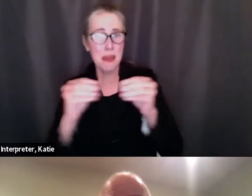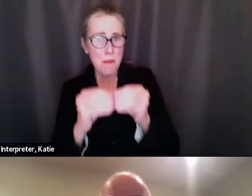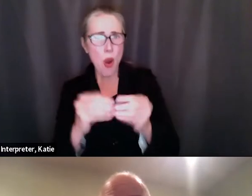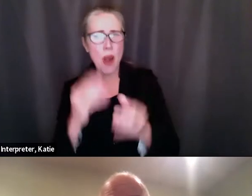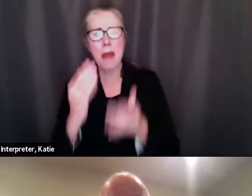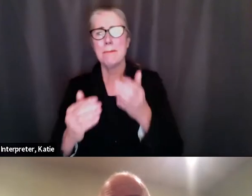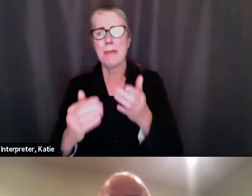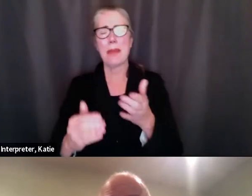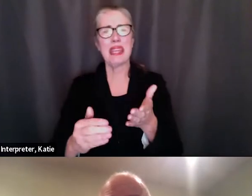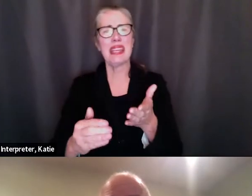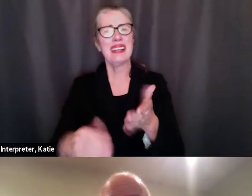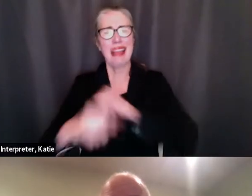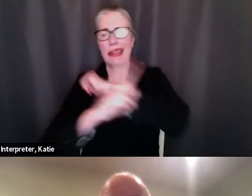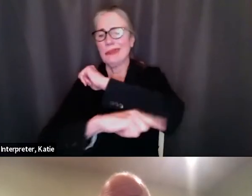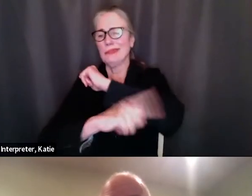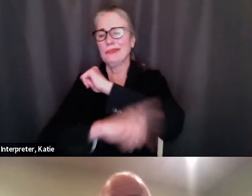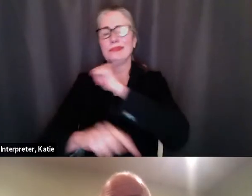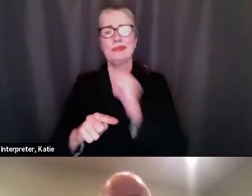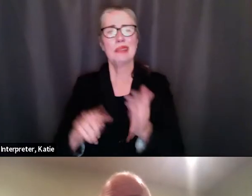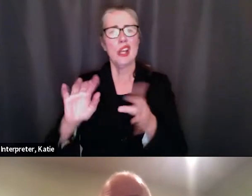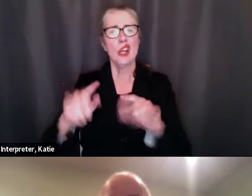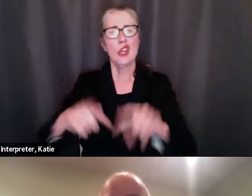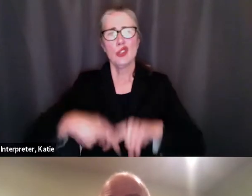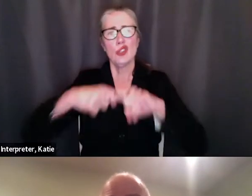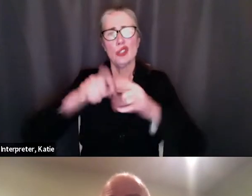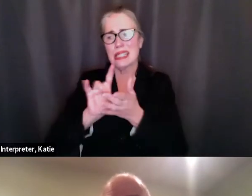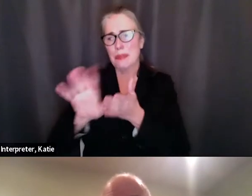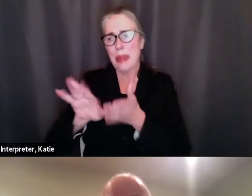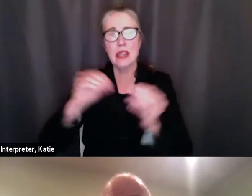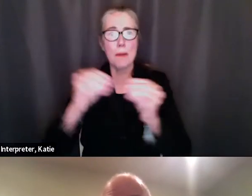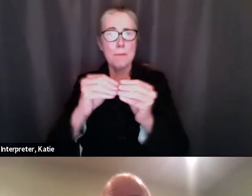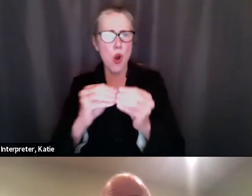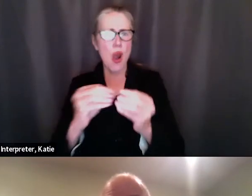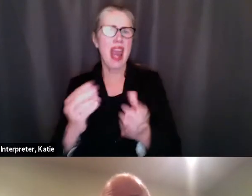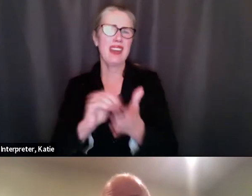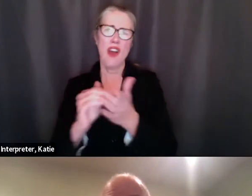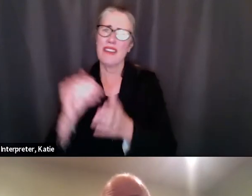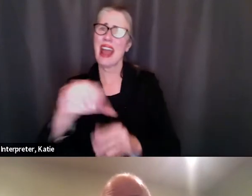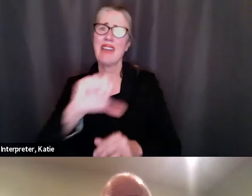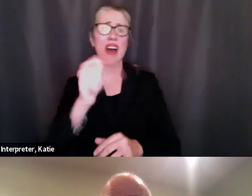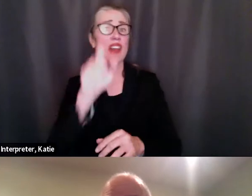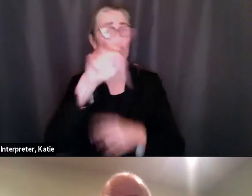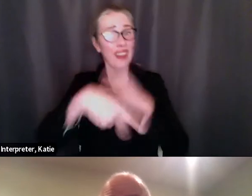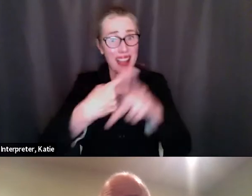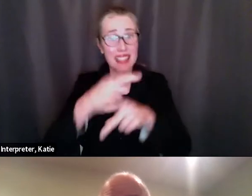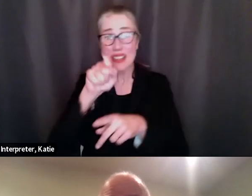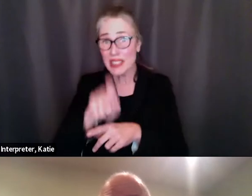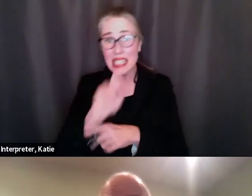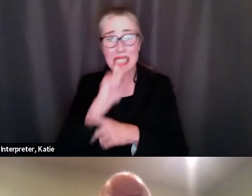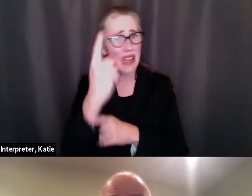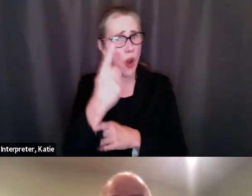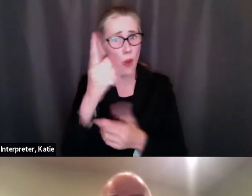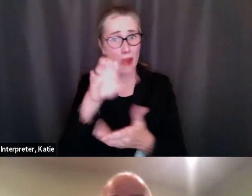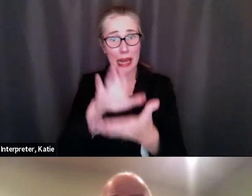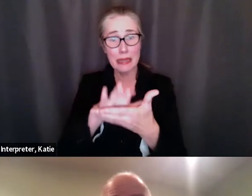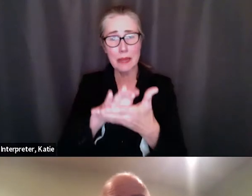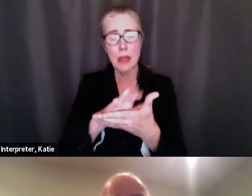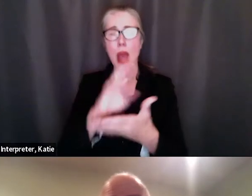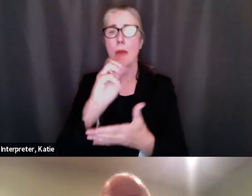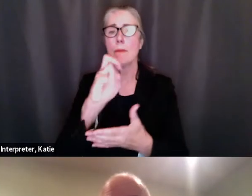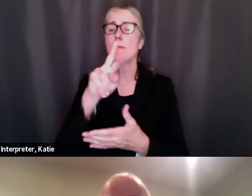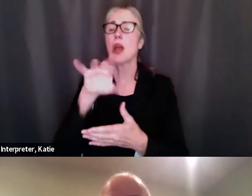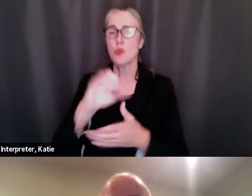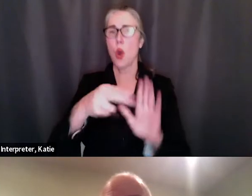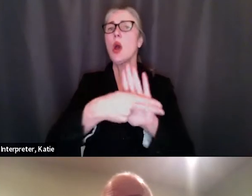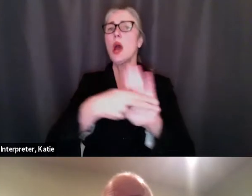education and who often come to schools with other non-academic needs many of you know monroe is a title one school